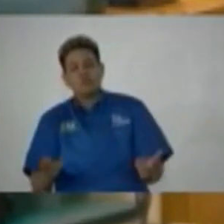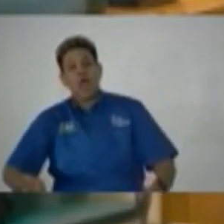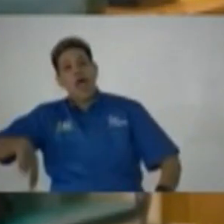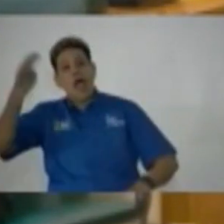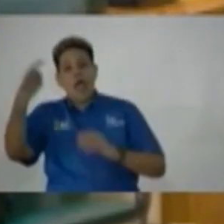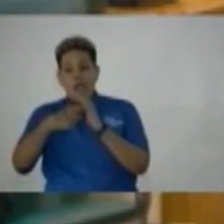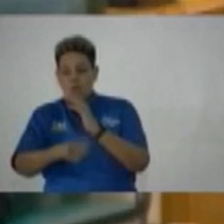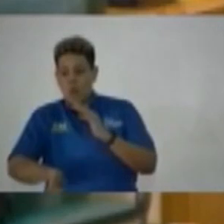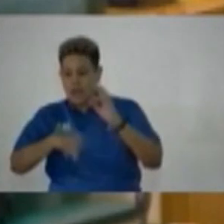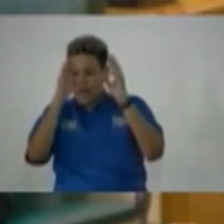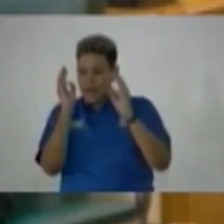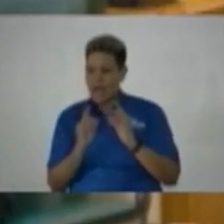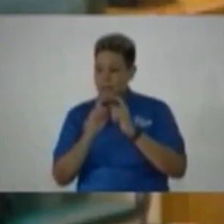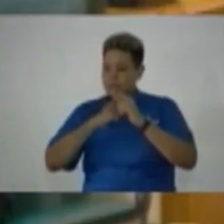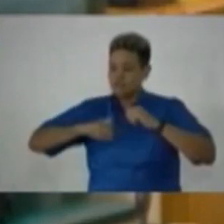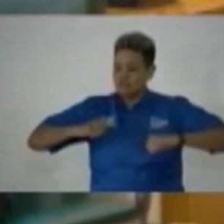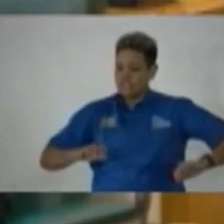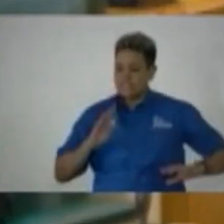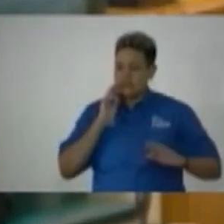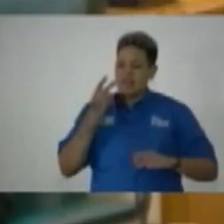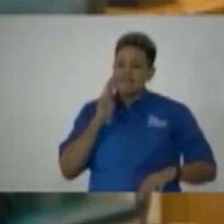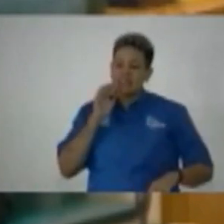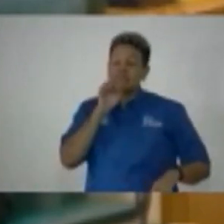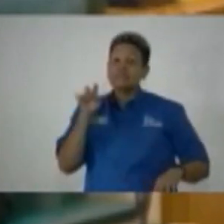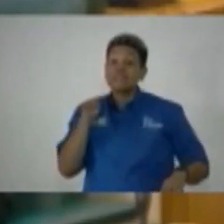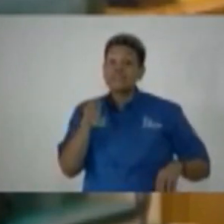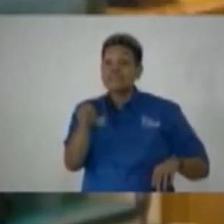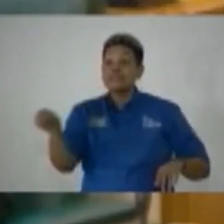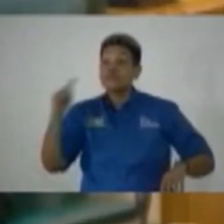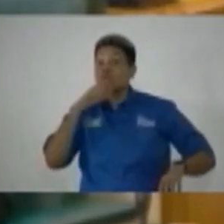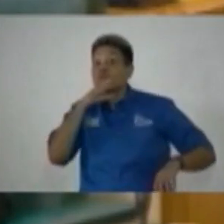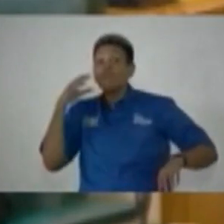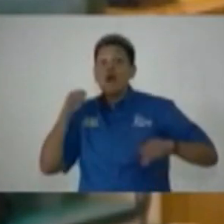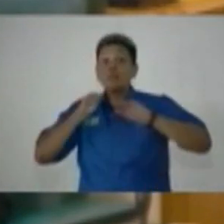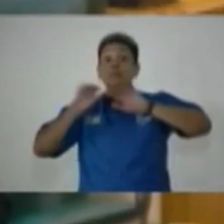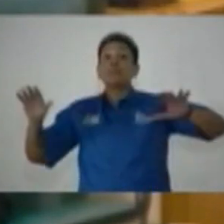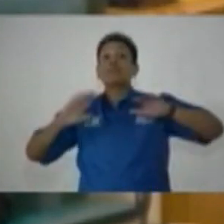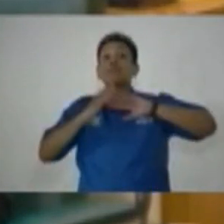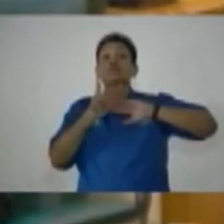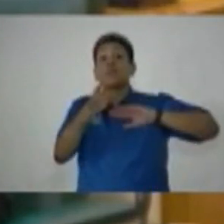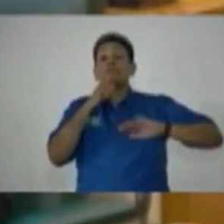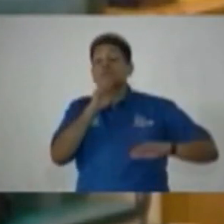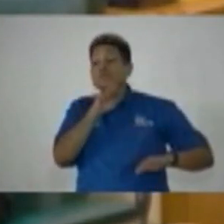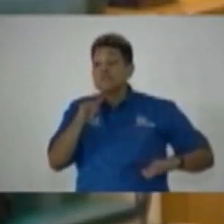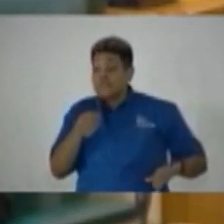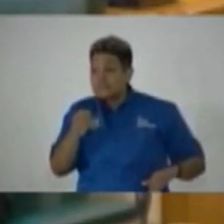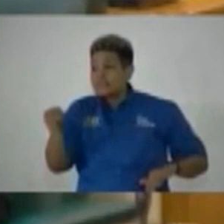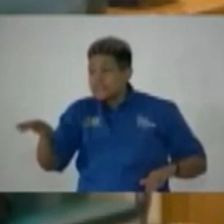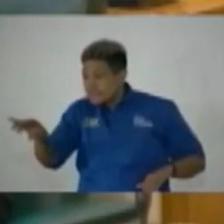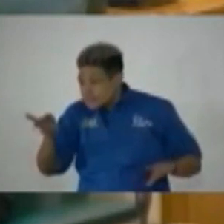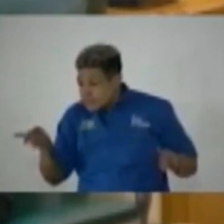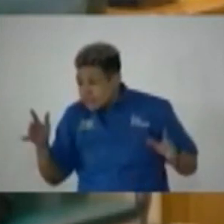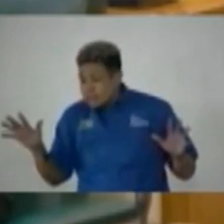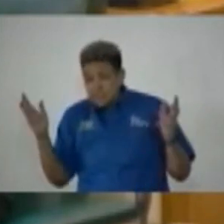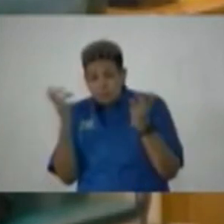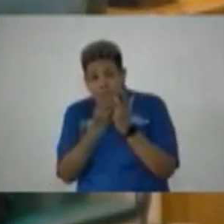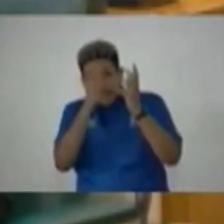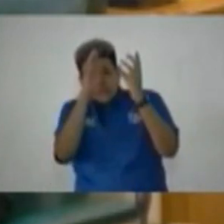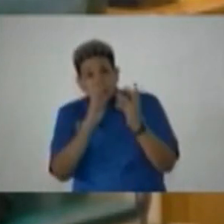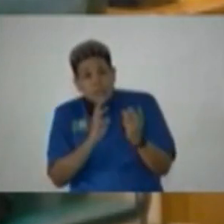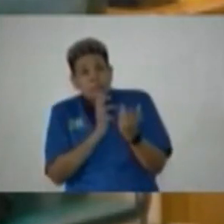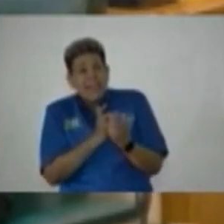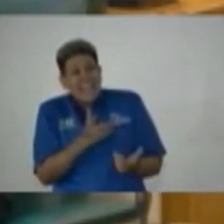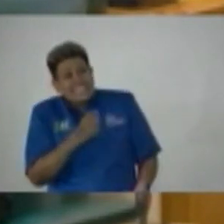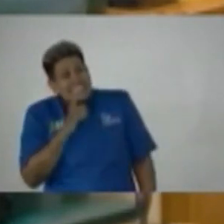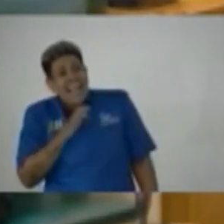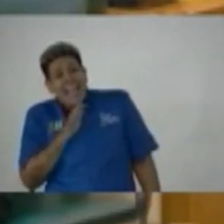quality, climate resilient vegetable seeds to farmers across the country. The seeds have been carefully selected to withstand